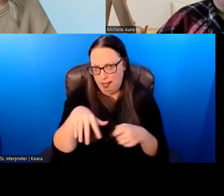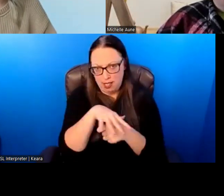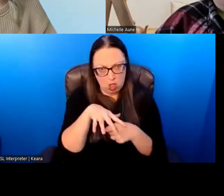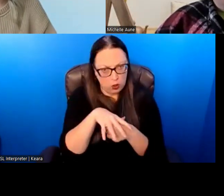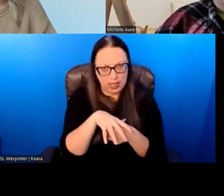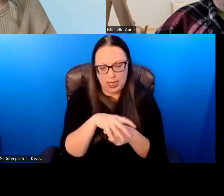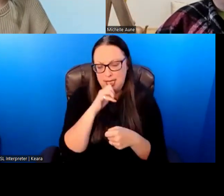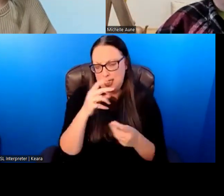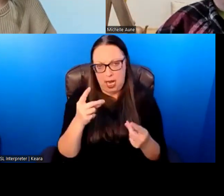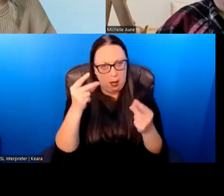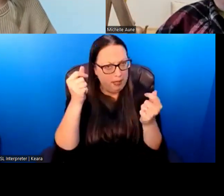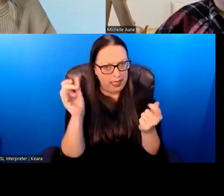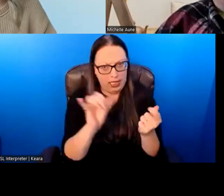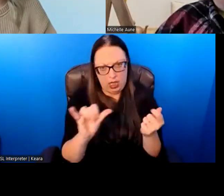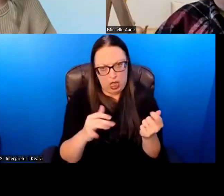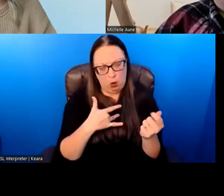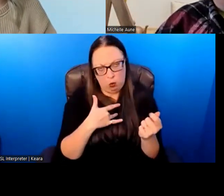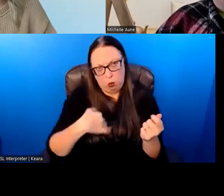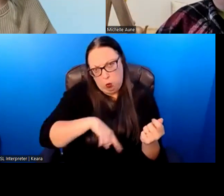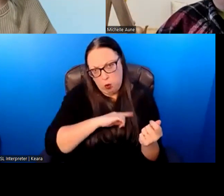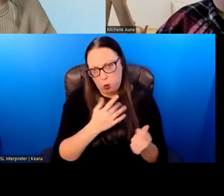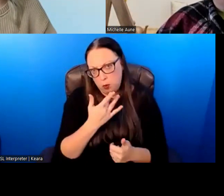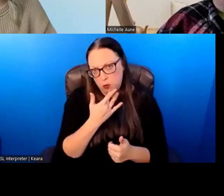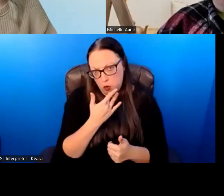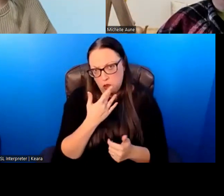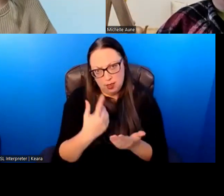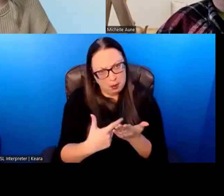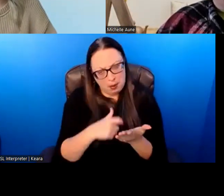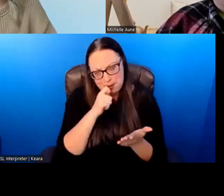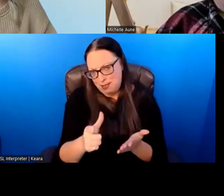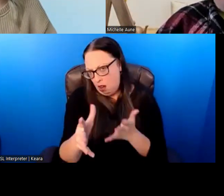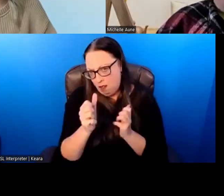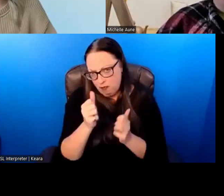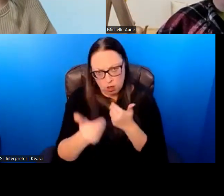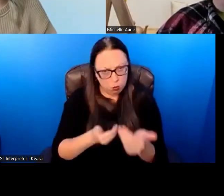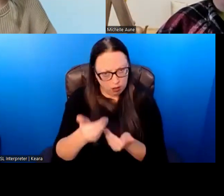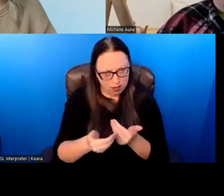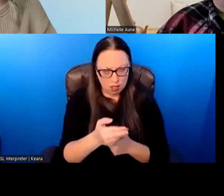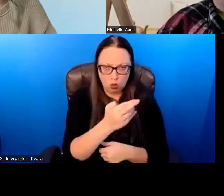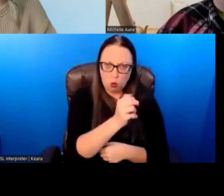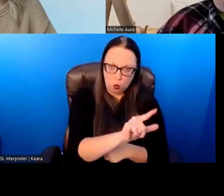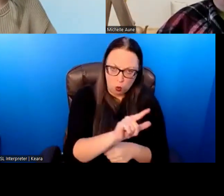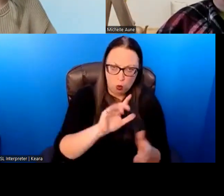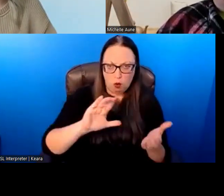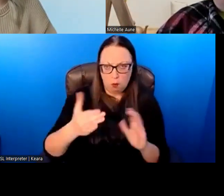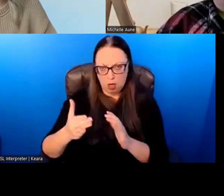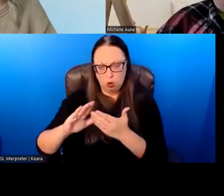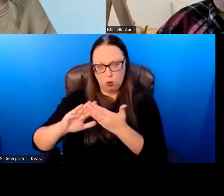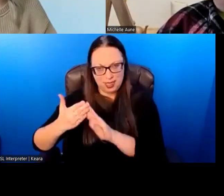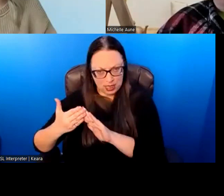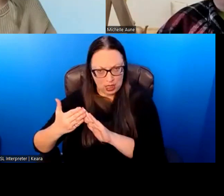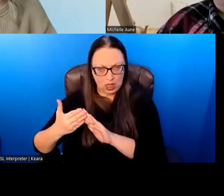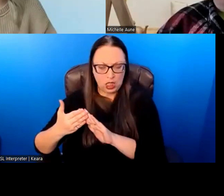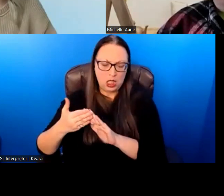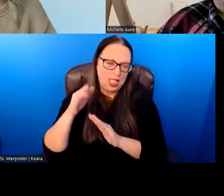as immediate as we'd like it to be. But I would say, in terms of rural versus urban,